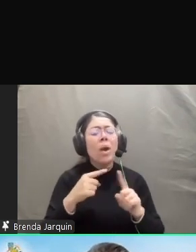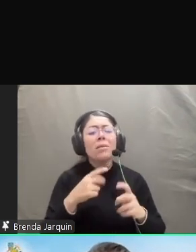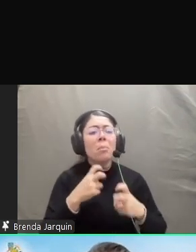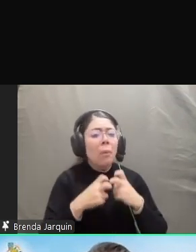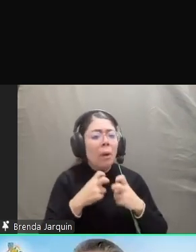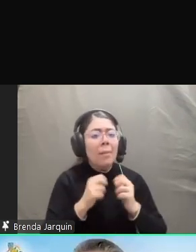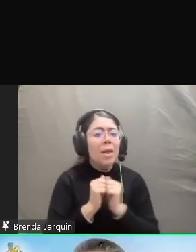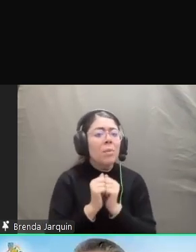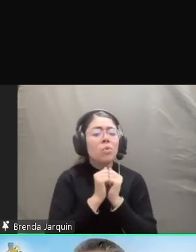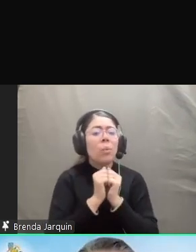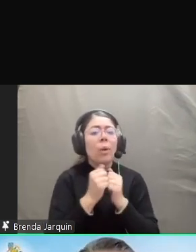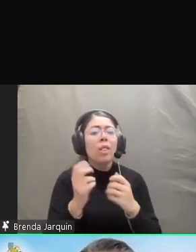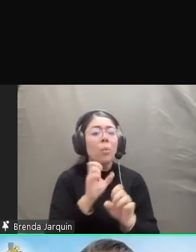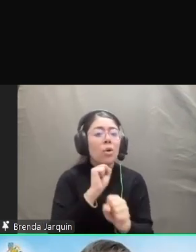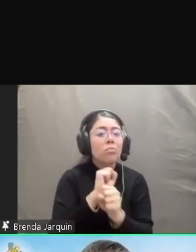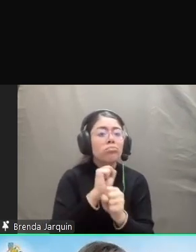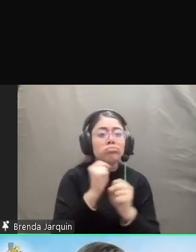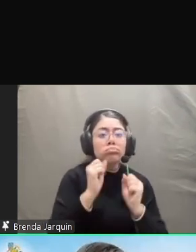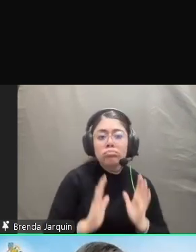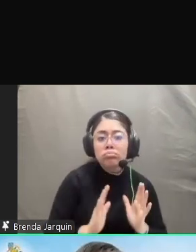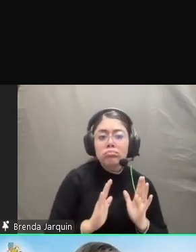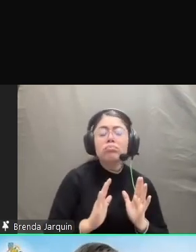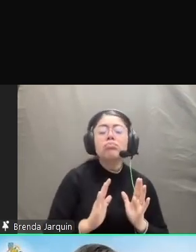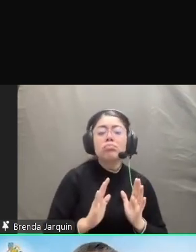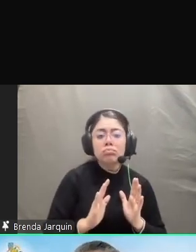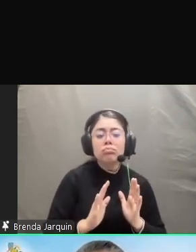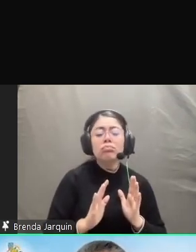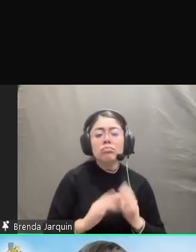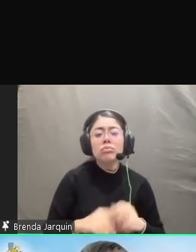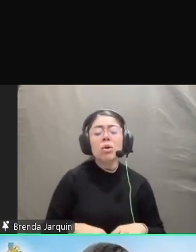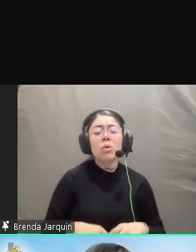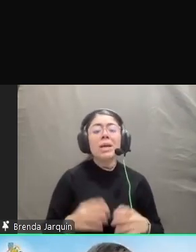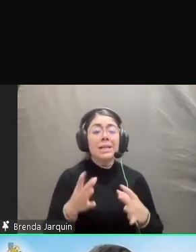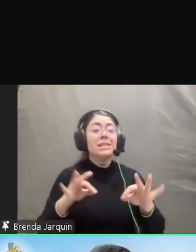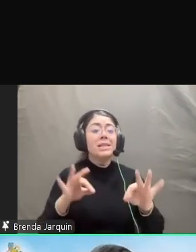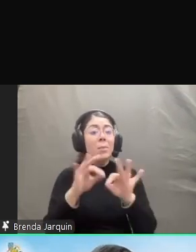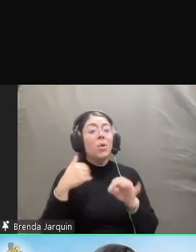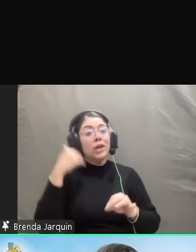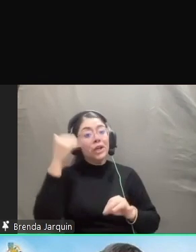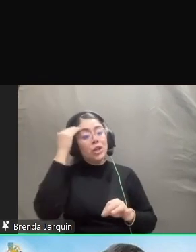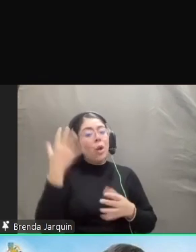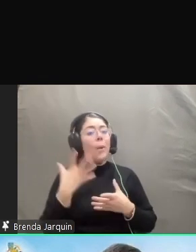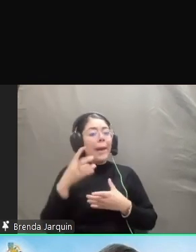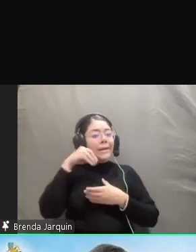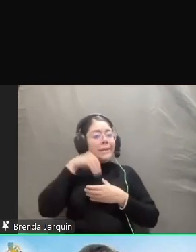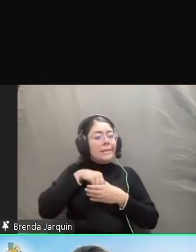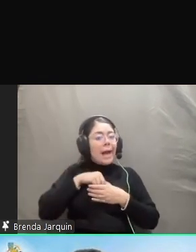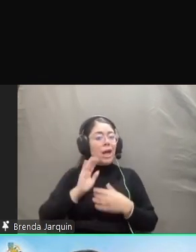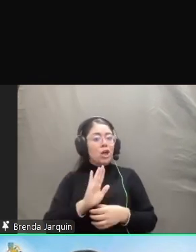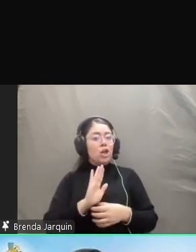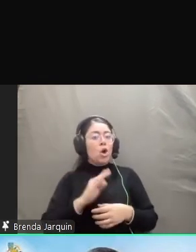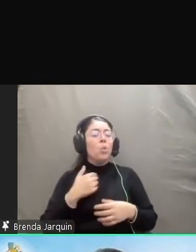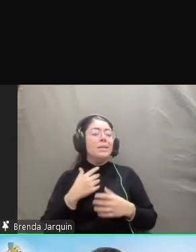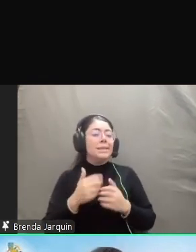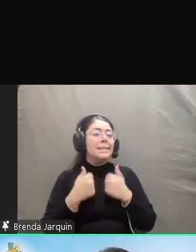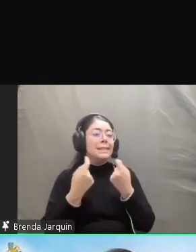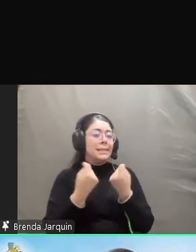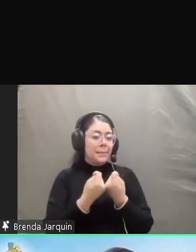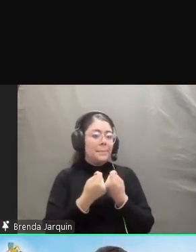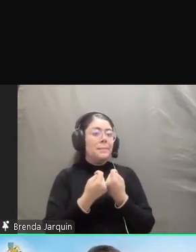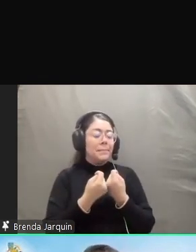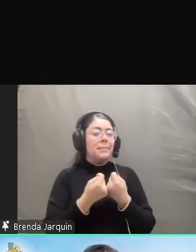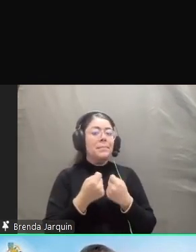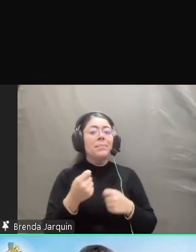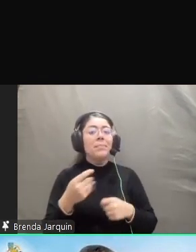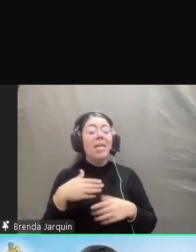to do this separately and be reflective internally so that you get to know your team first, and then share the results with